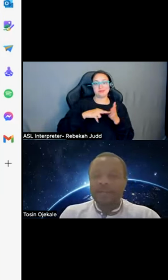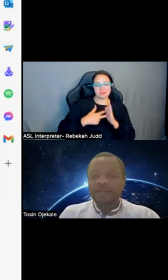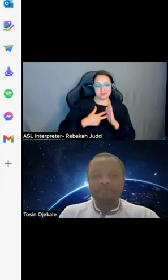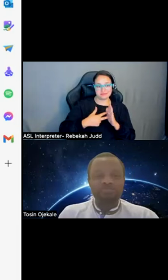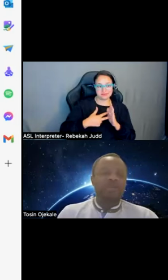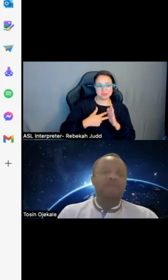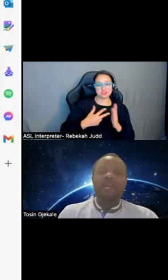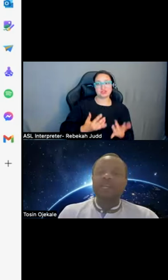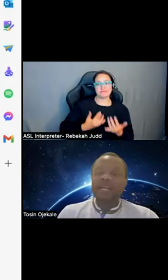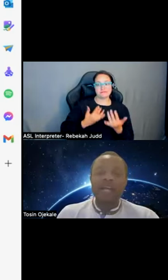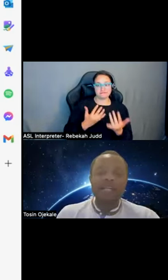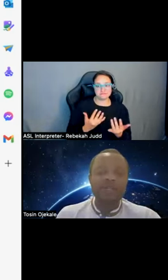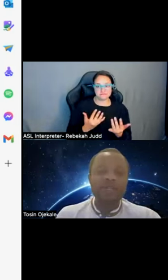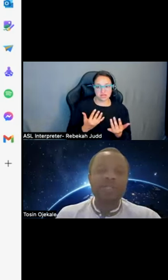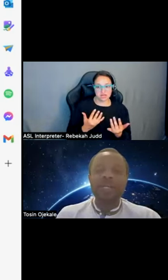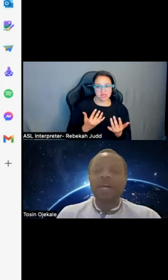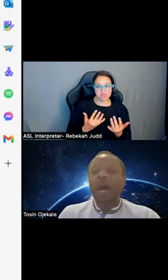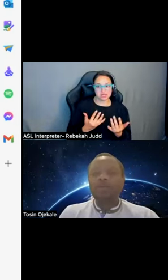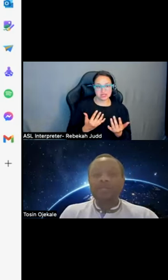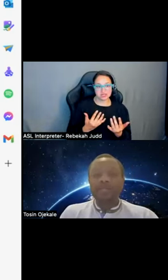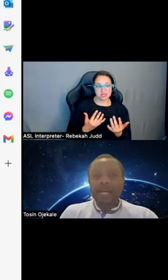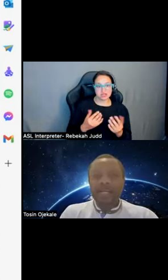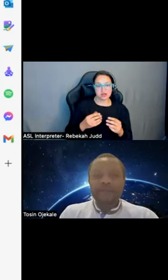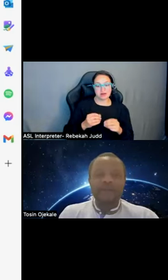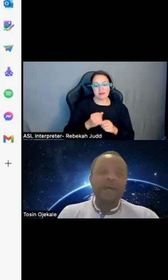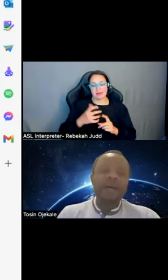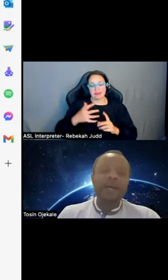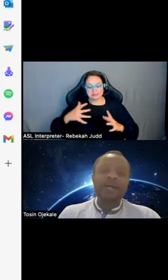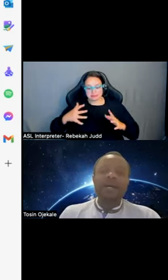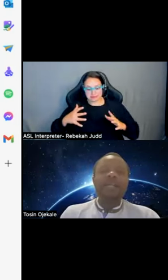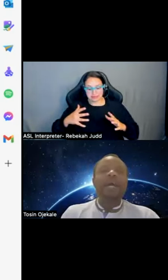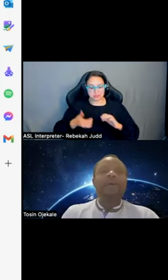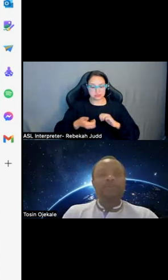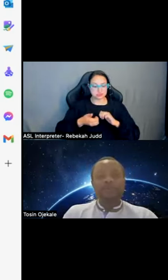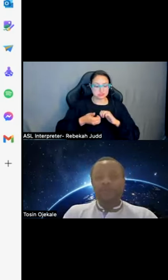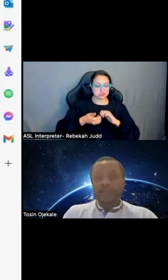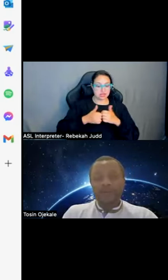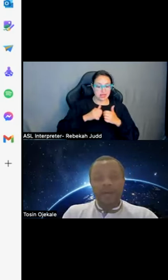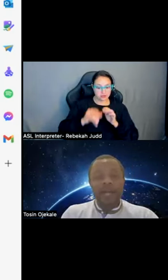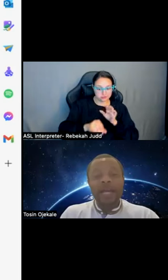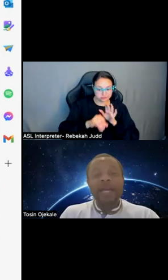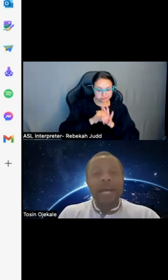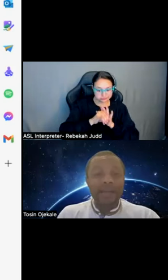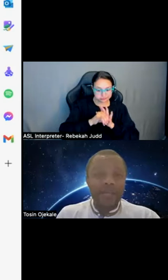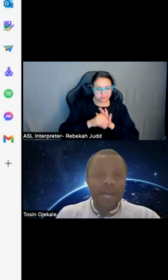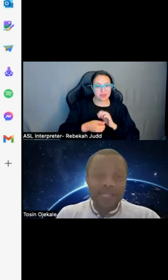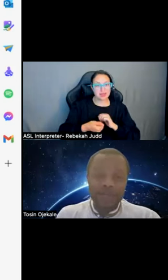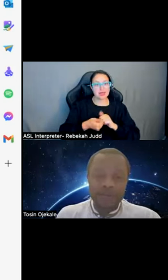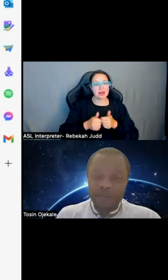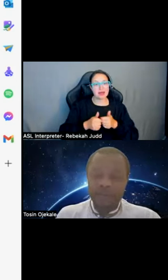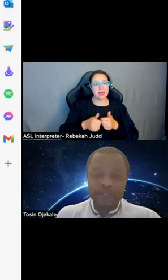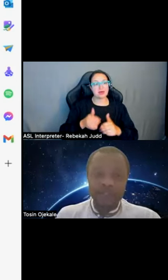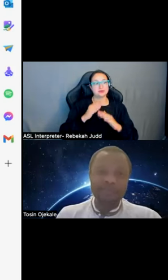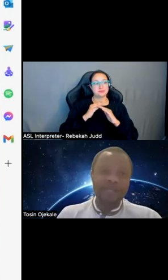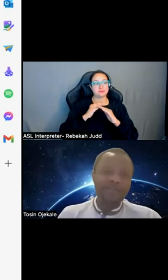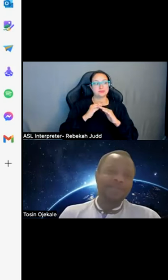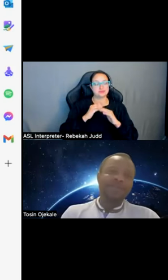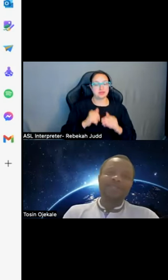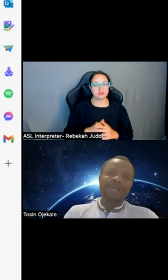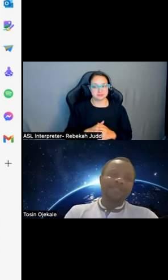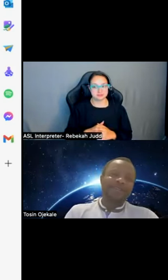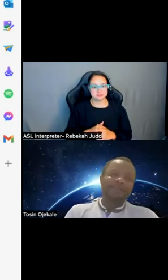fire escalation, how to detect fire, and how to prevent fire. I love the aspect of prevention